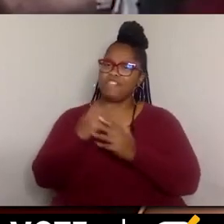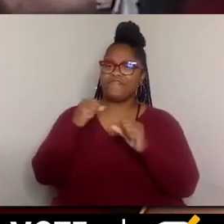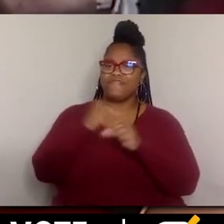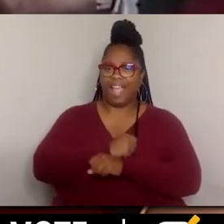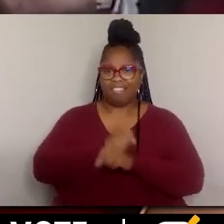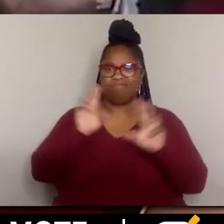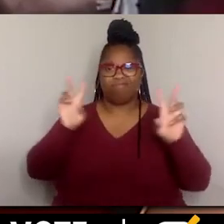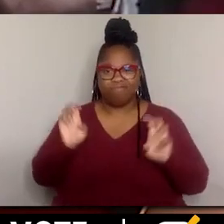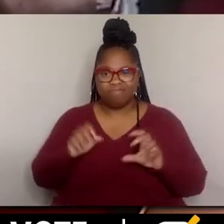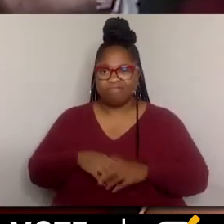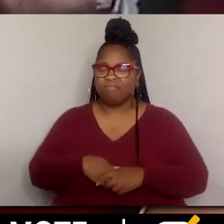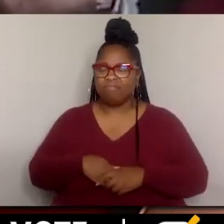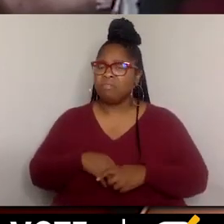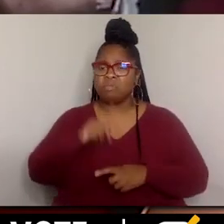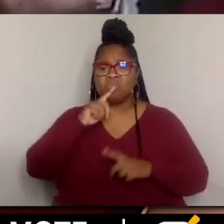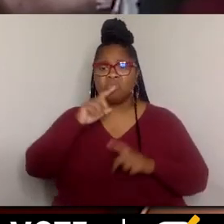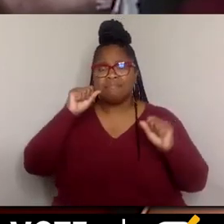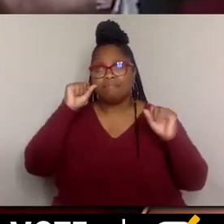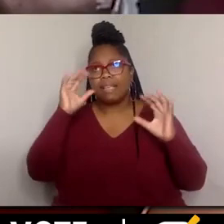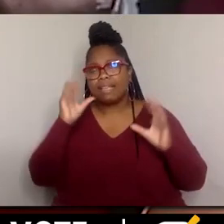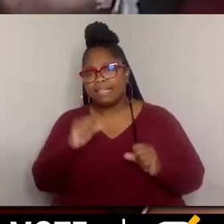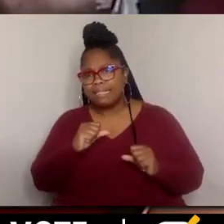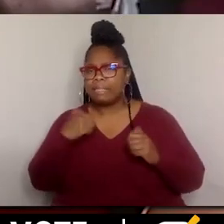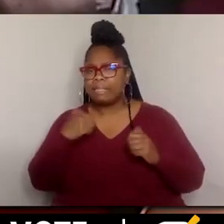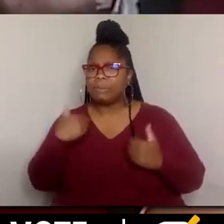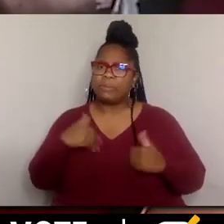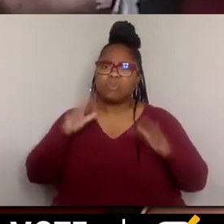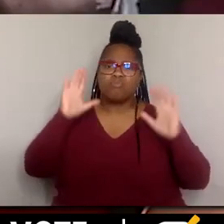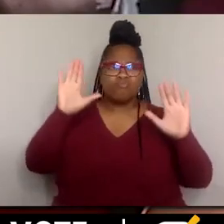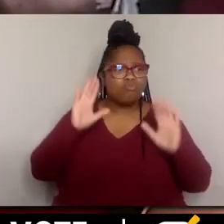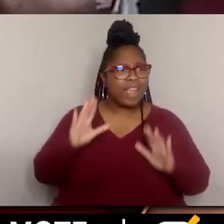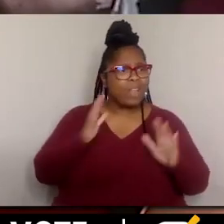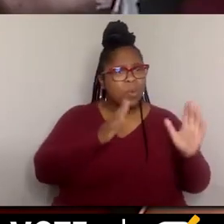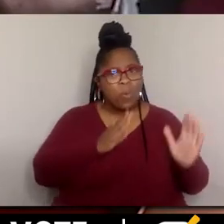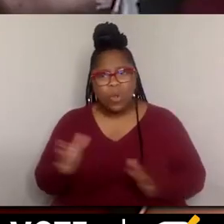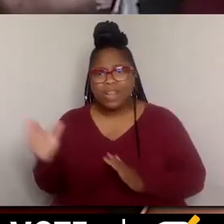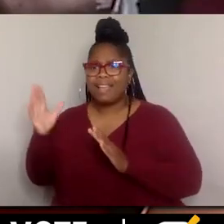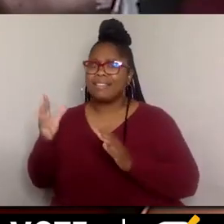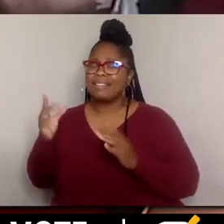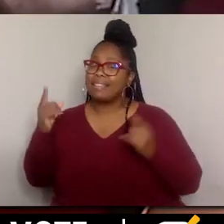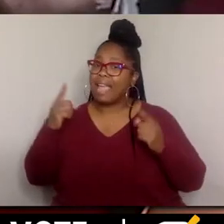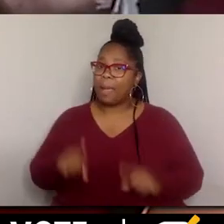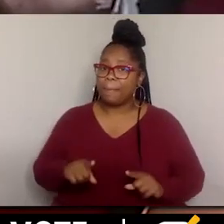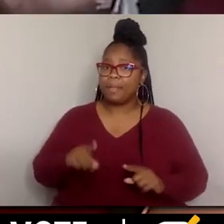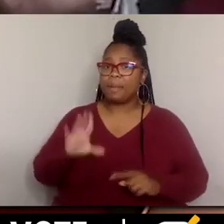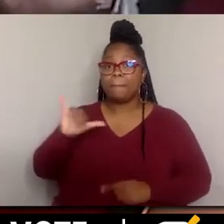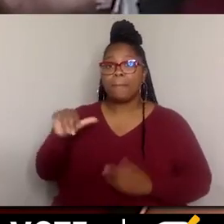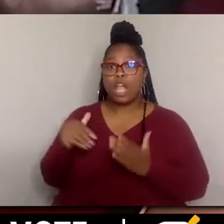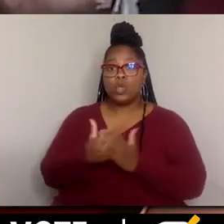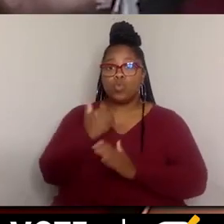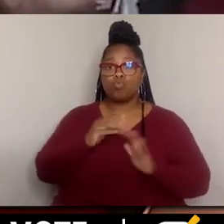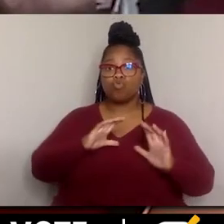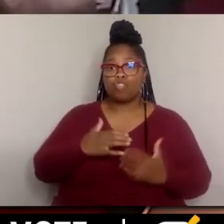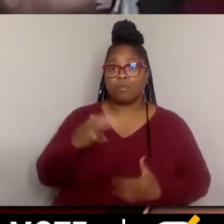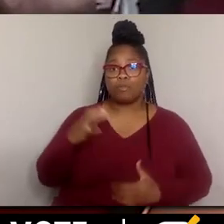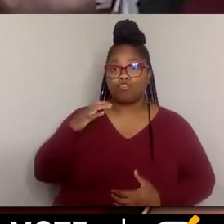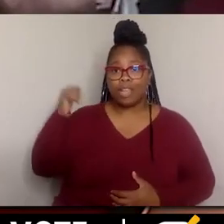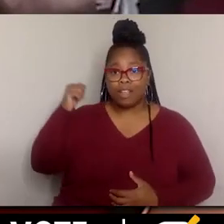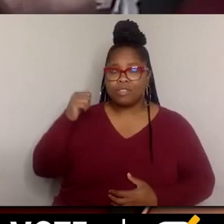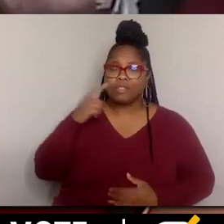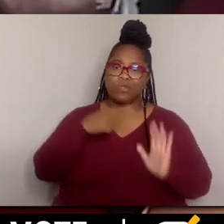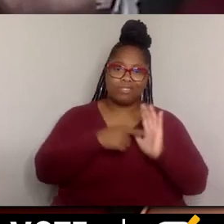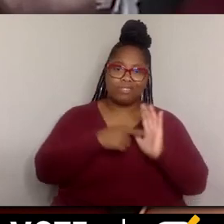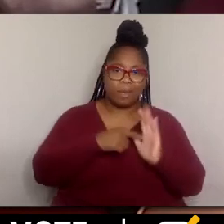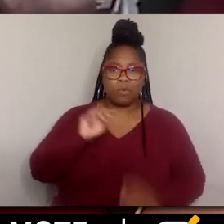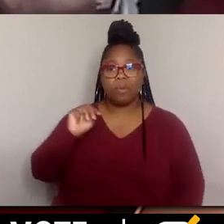It's amazing that so much great organizing is going on by new chapter chairs like Michelle